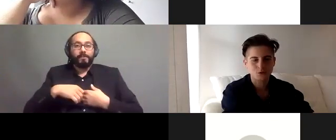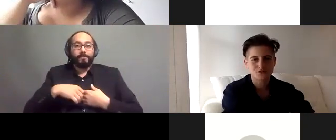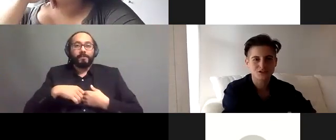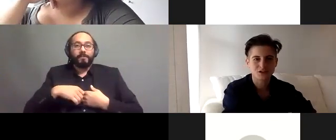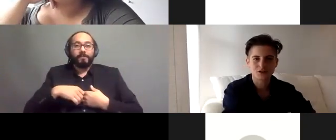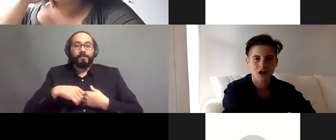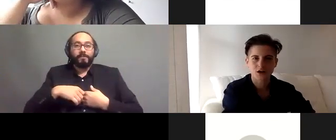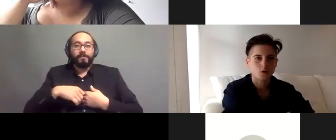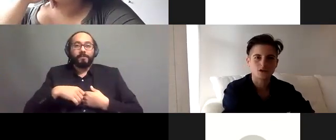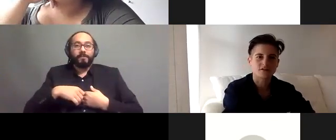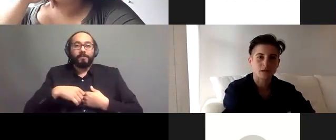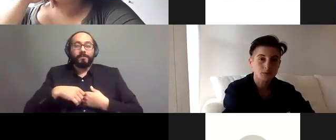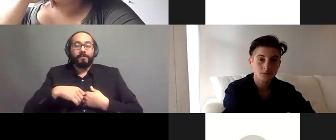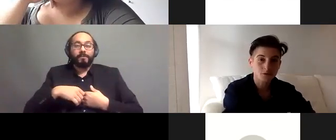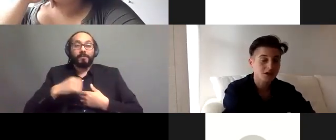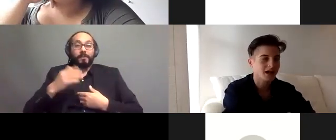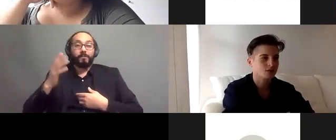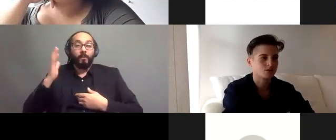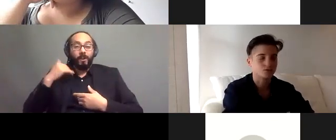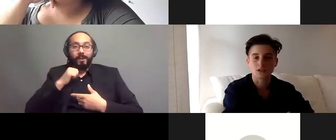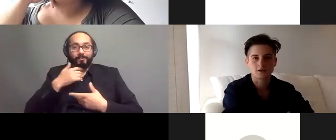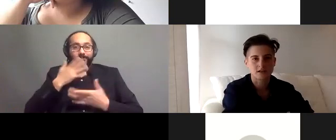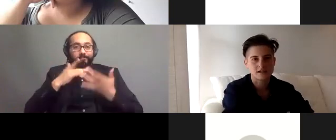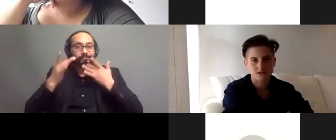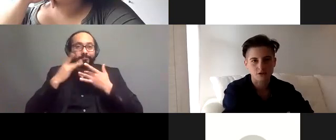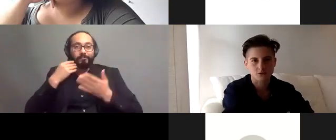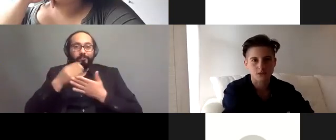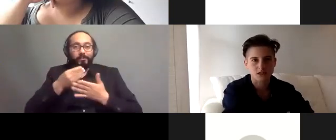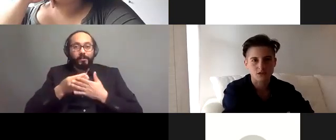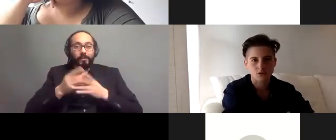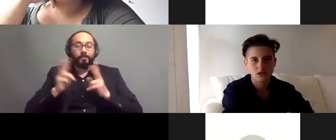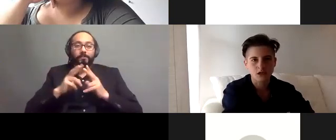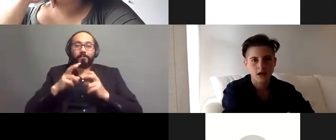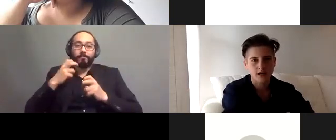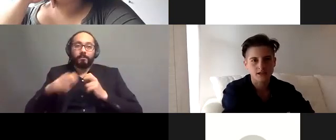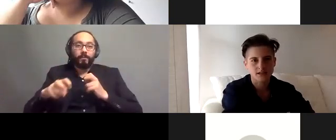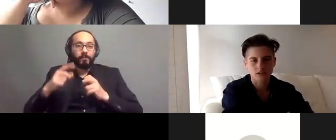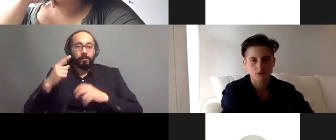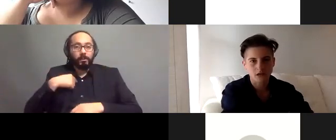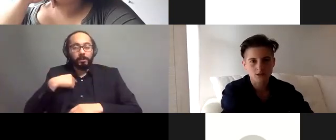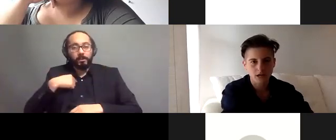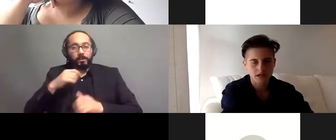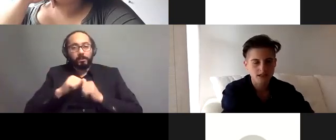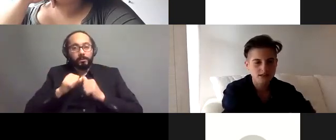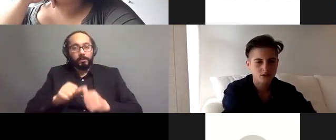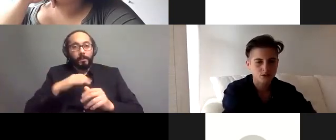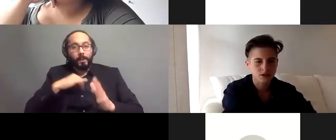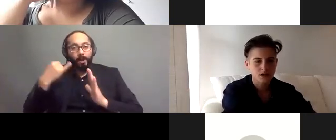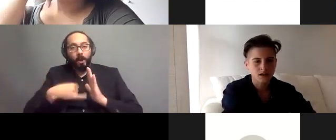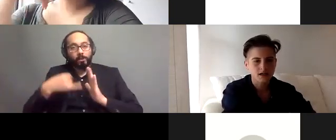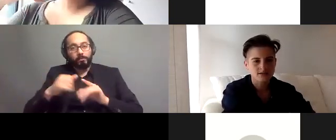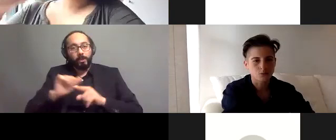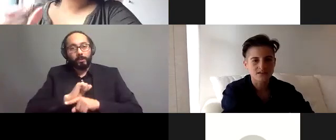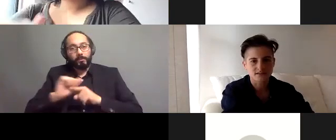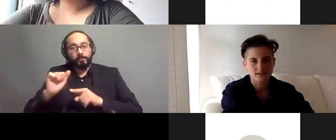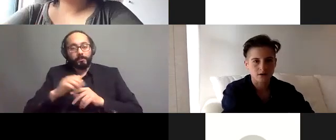know, not a whole lot of money before, and it was really, really difficult for me to continue with my arts practice. So